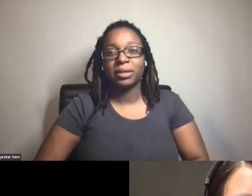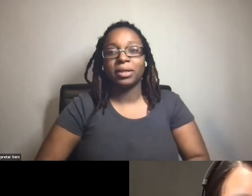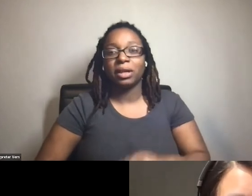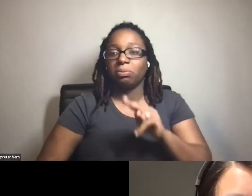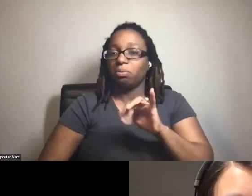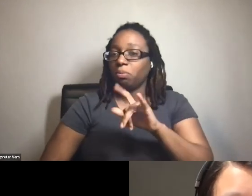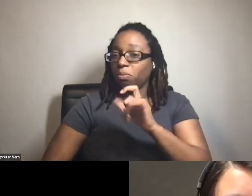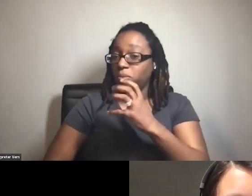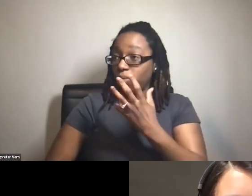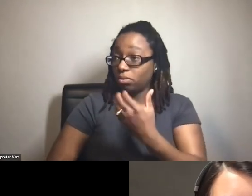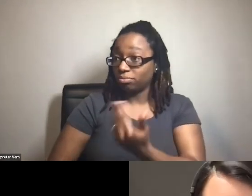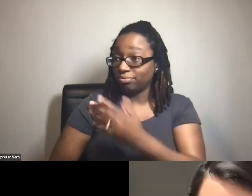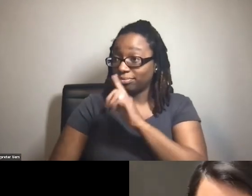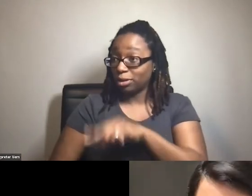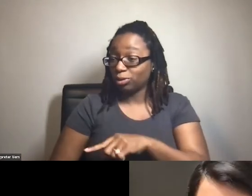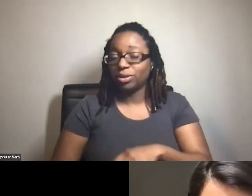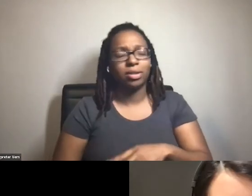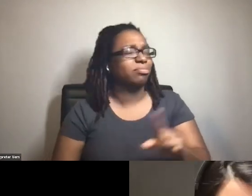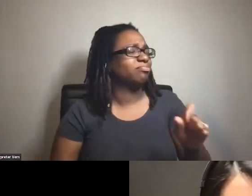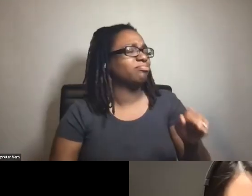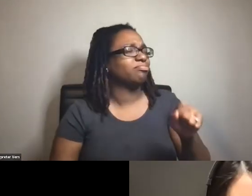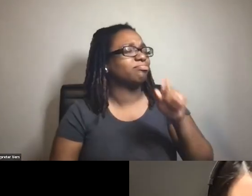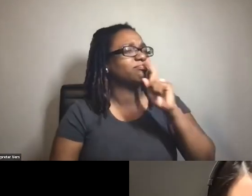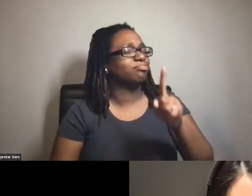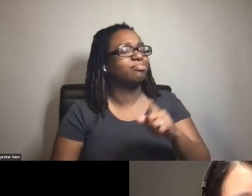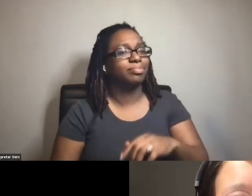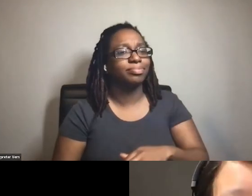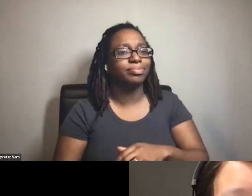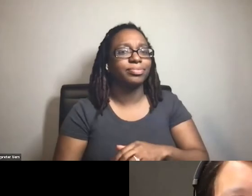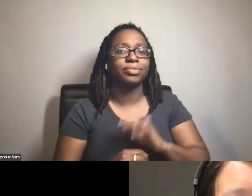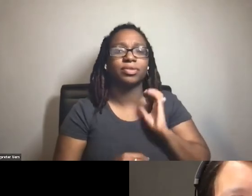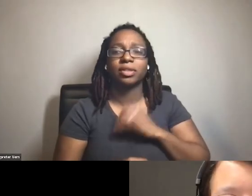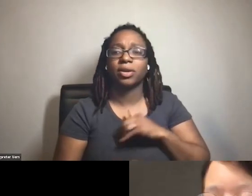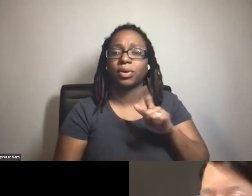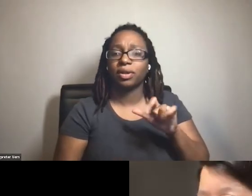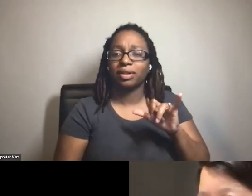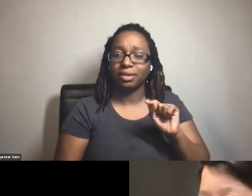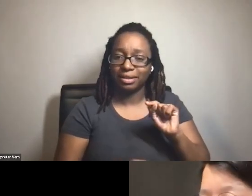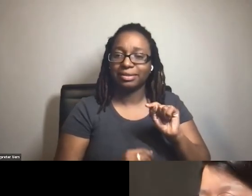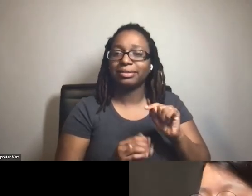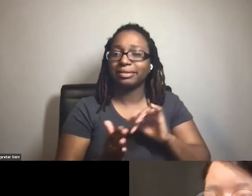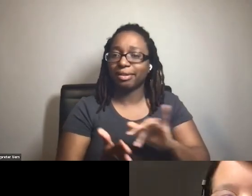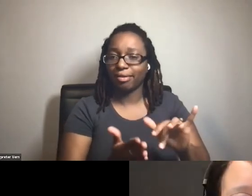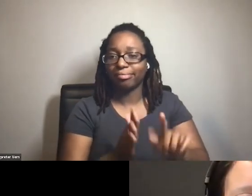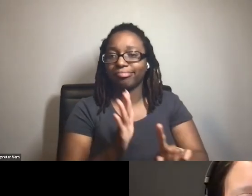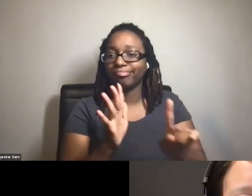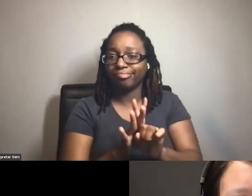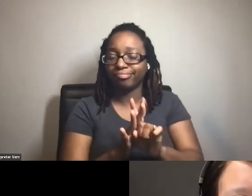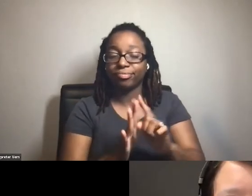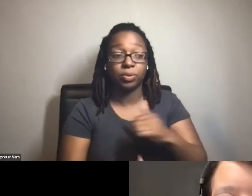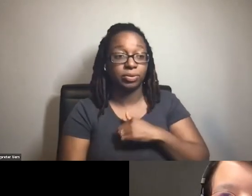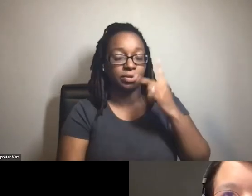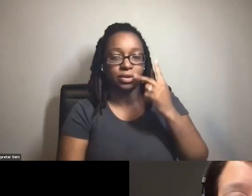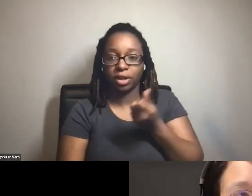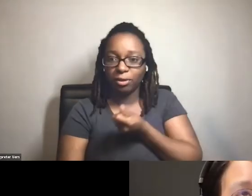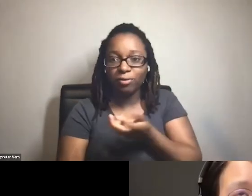this? Yeah, sure. So this had also come up in our literature study, and we had found that there had been a couple of studies that showed